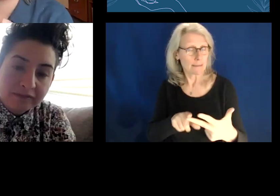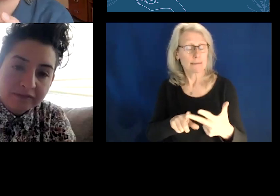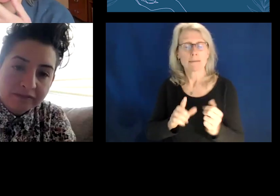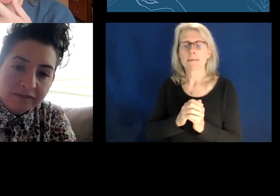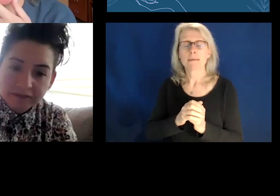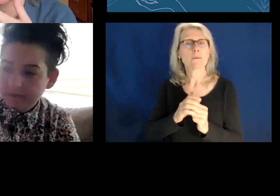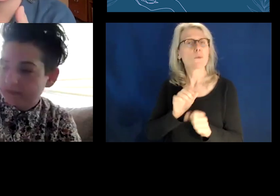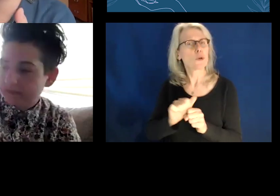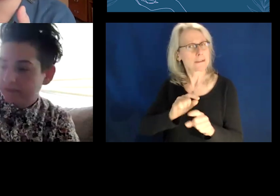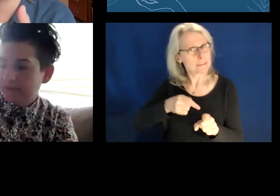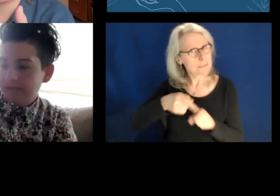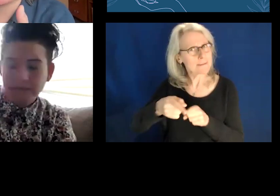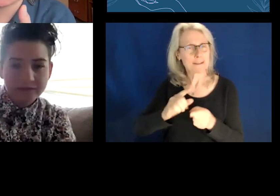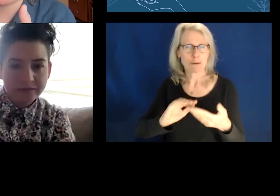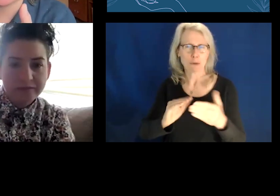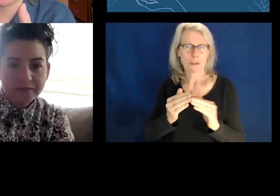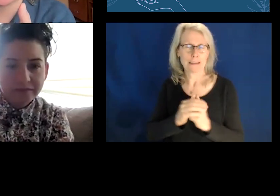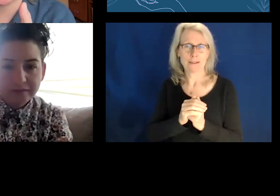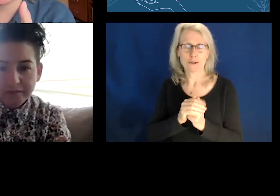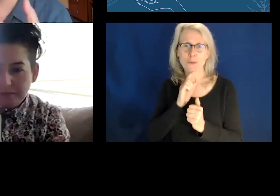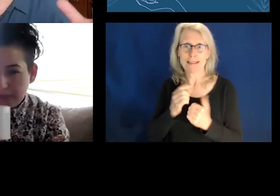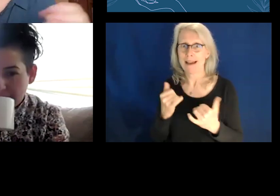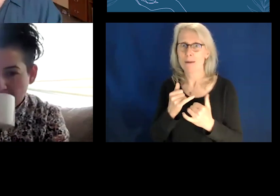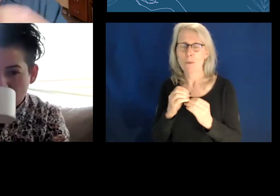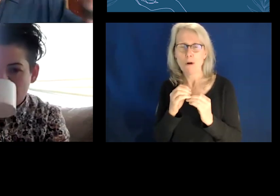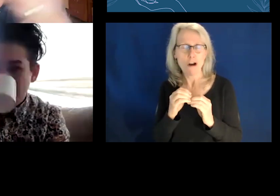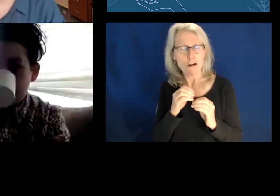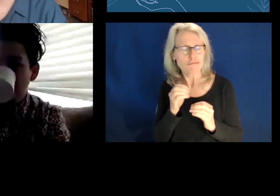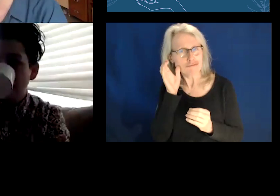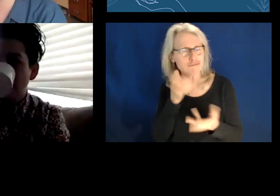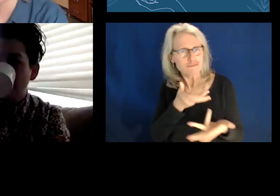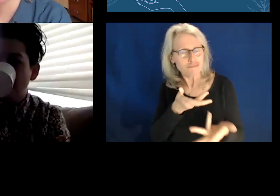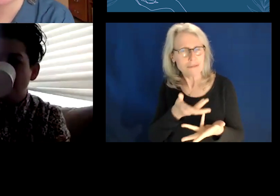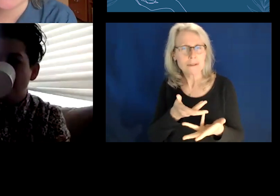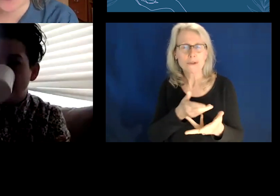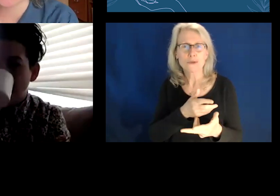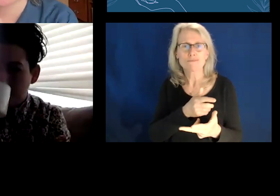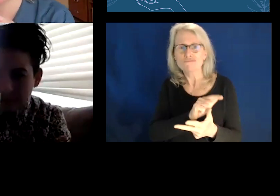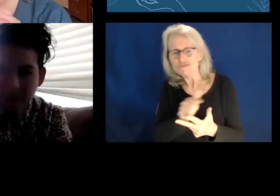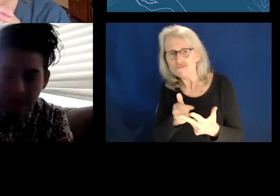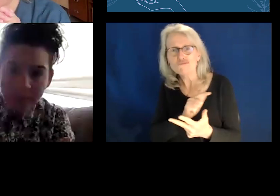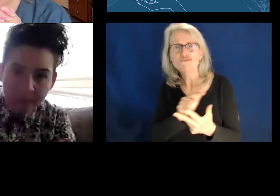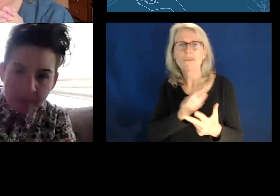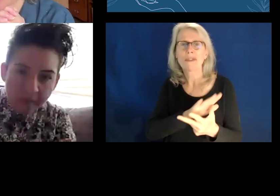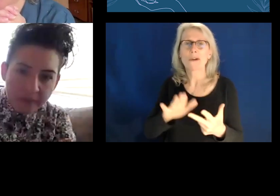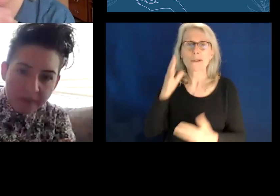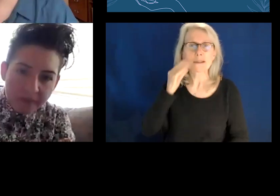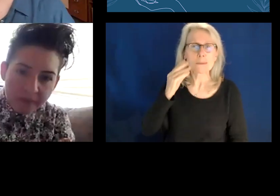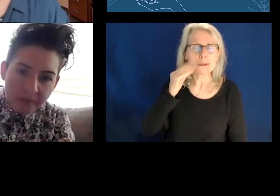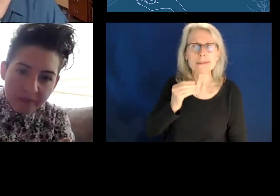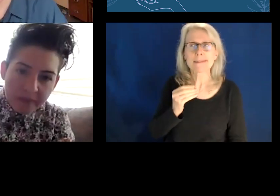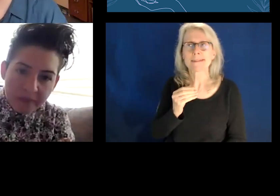specific communities. So it's such a great opportunity to be able to have this sort of cross conversation between all of their experiences